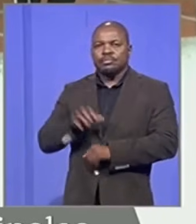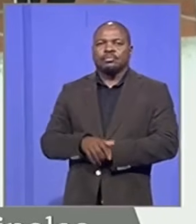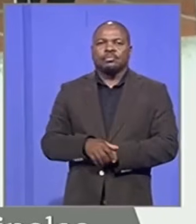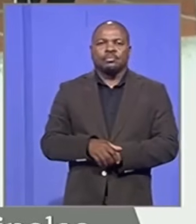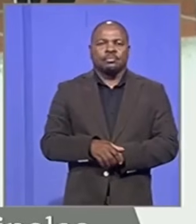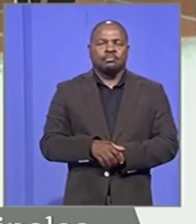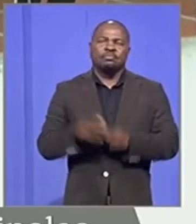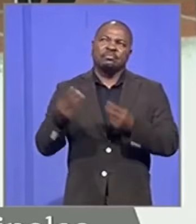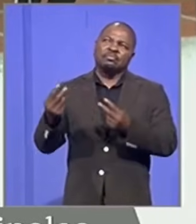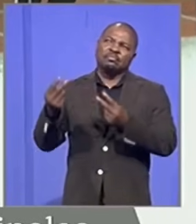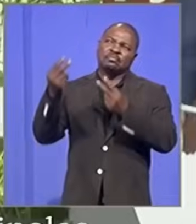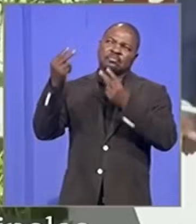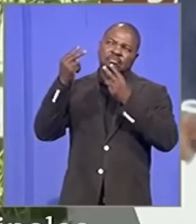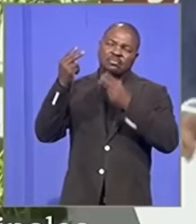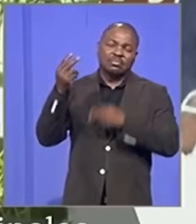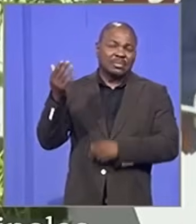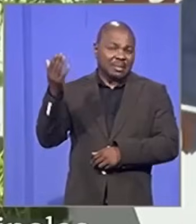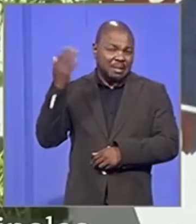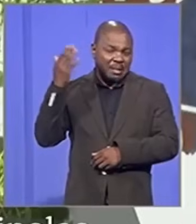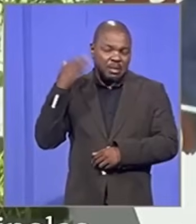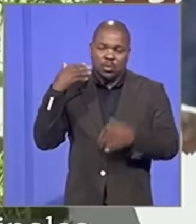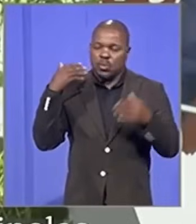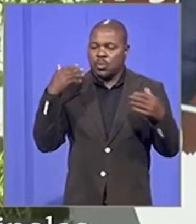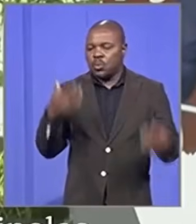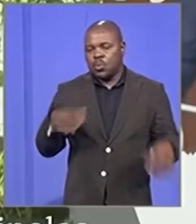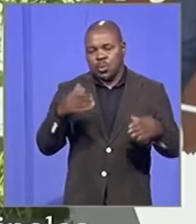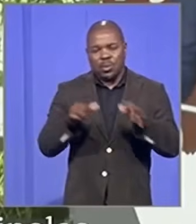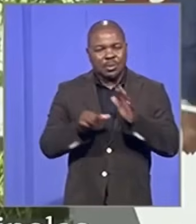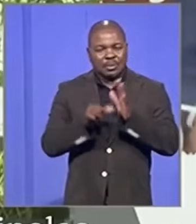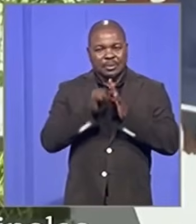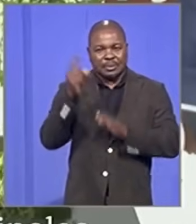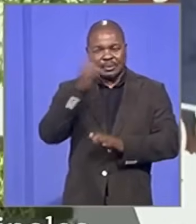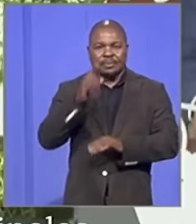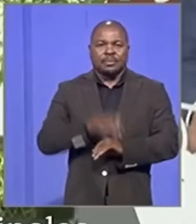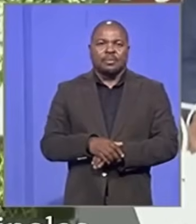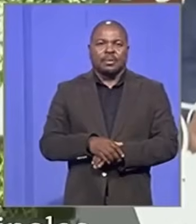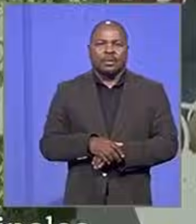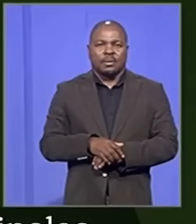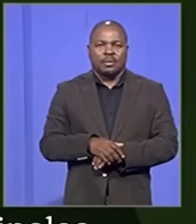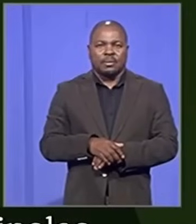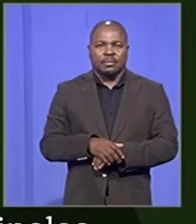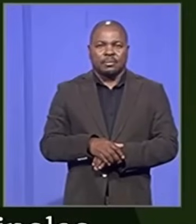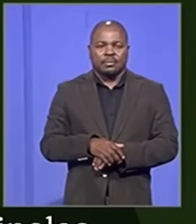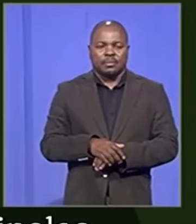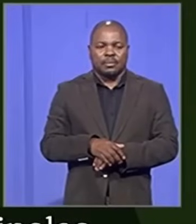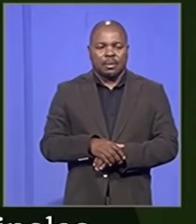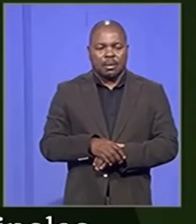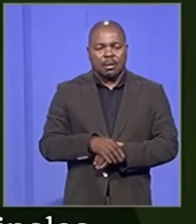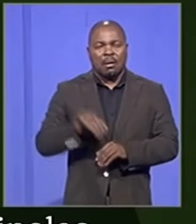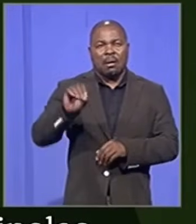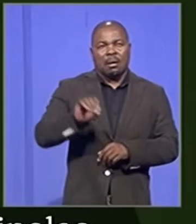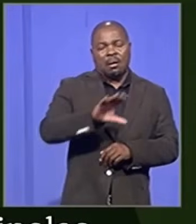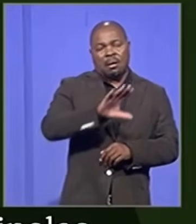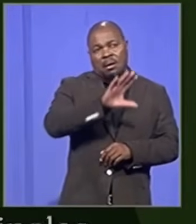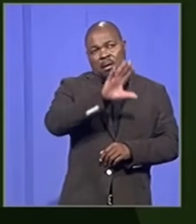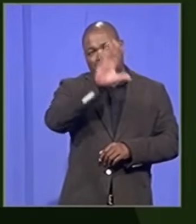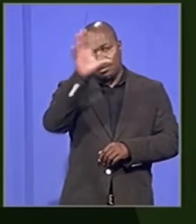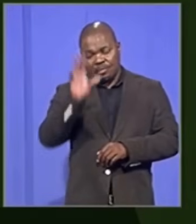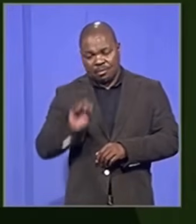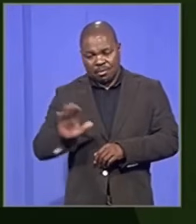go hopola letsatsi leo le mahlonoko. The entire arc of our continent's hopes